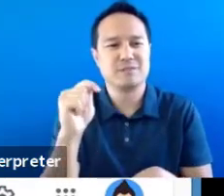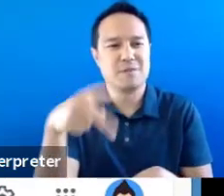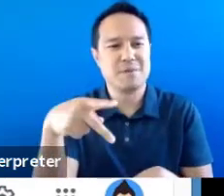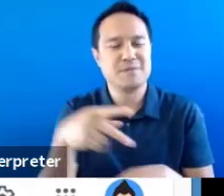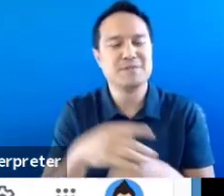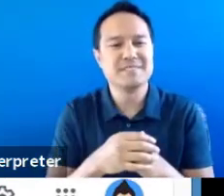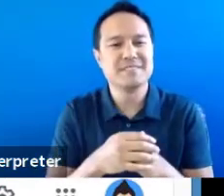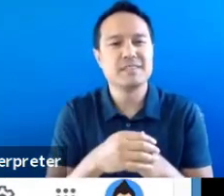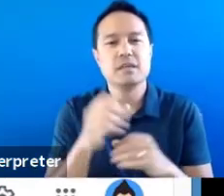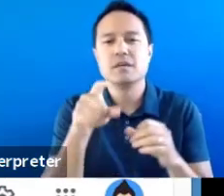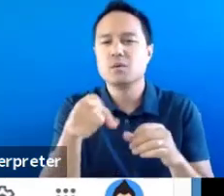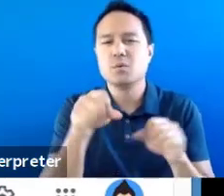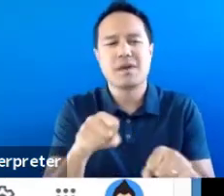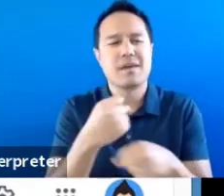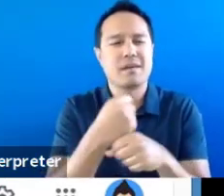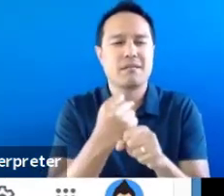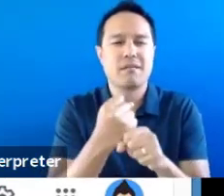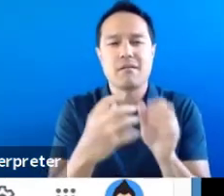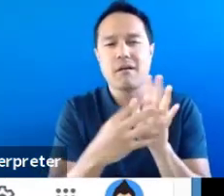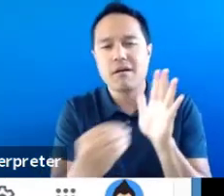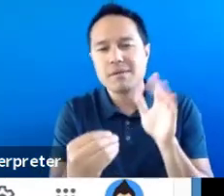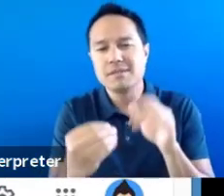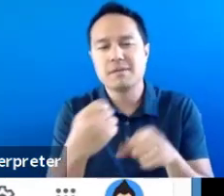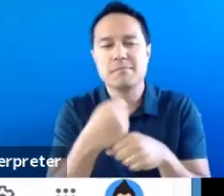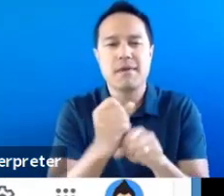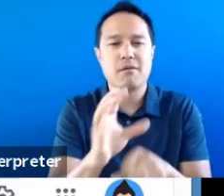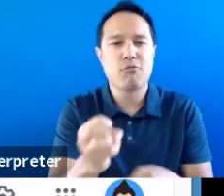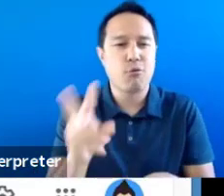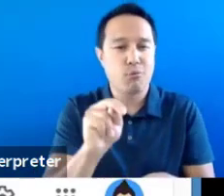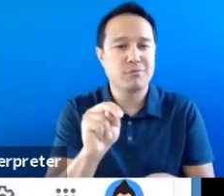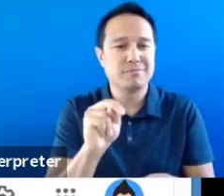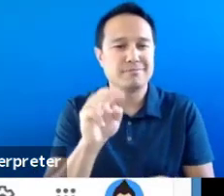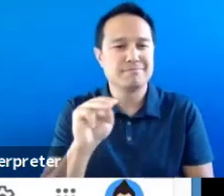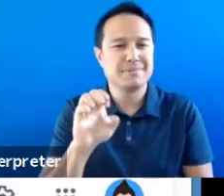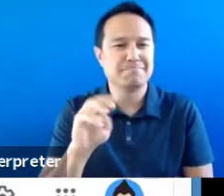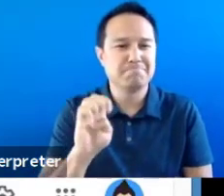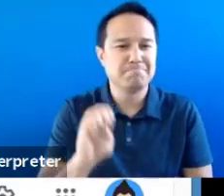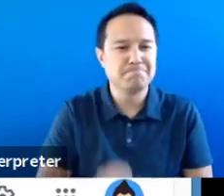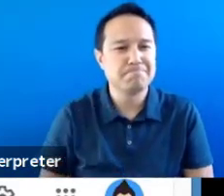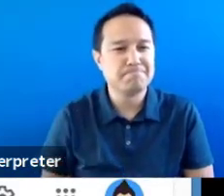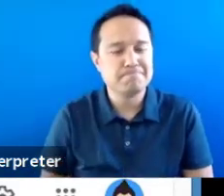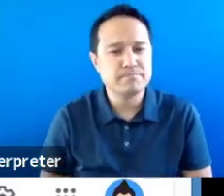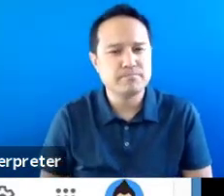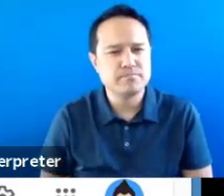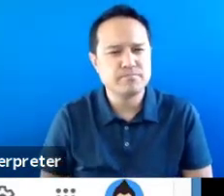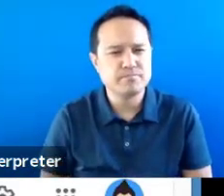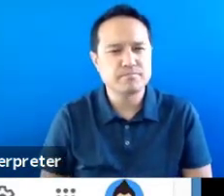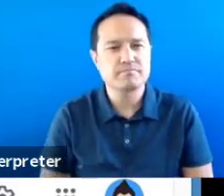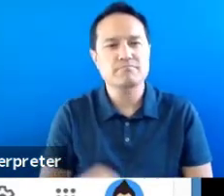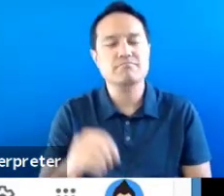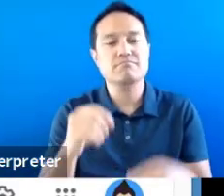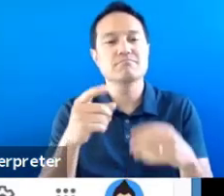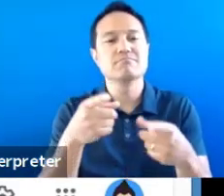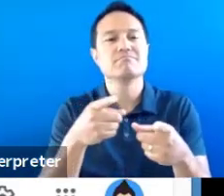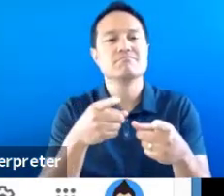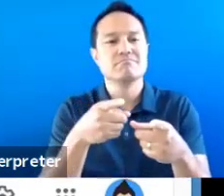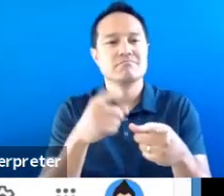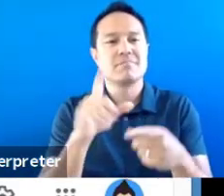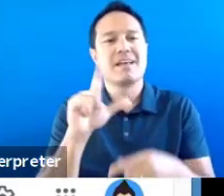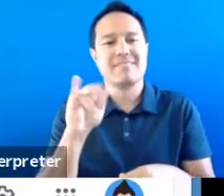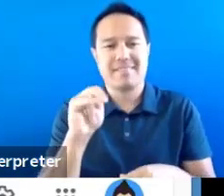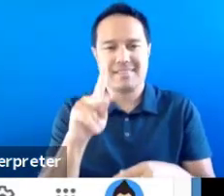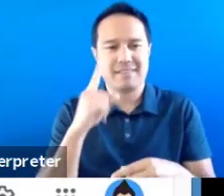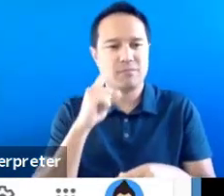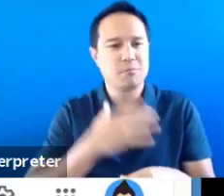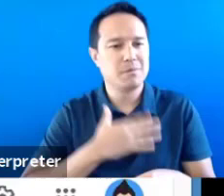make copies and make your own meme right there. So moving along, I got that link to my session presentation. I did want to point out I've got a bunch